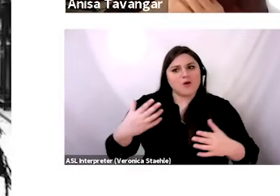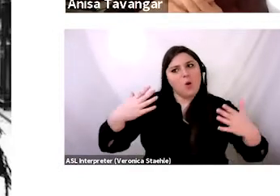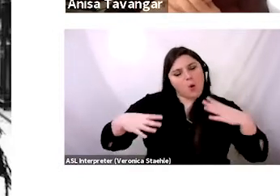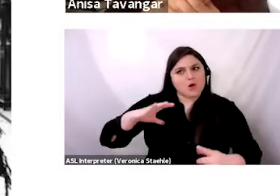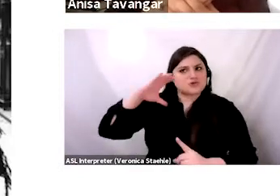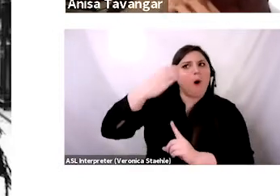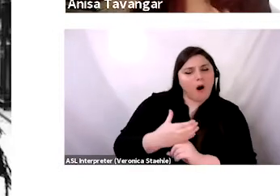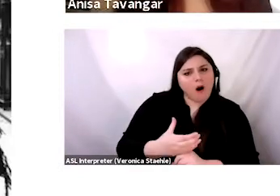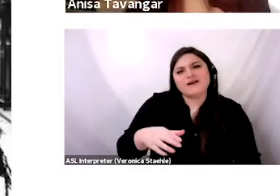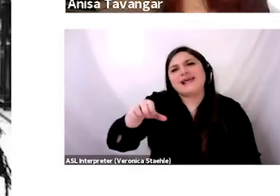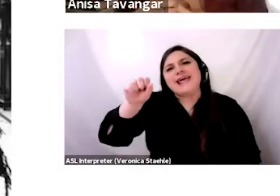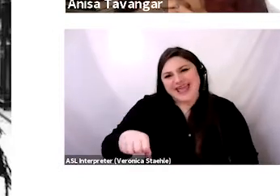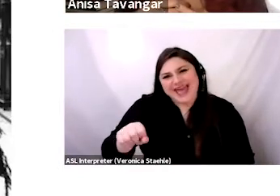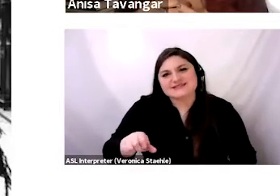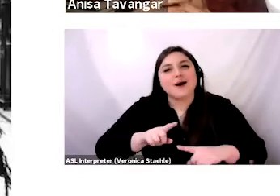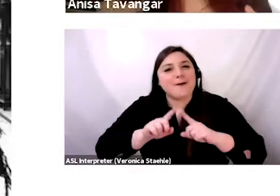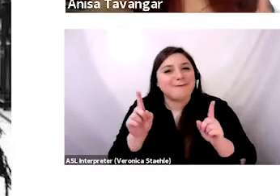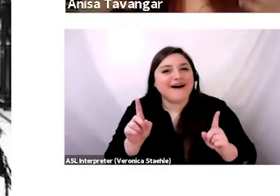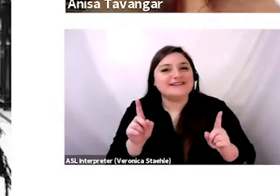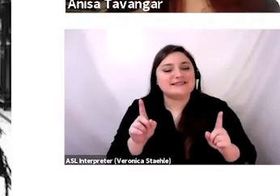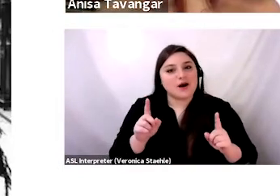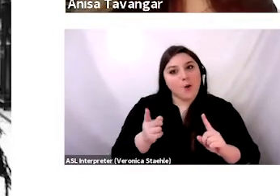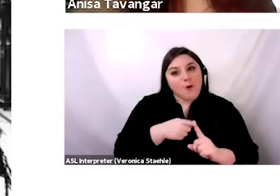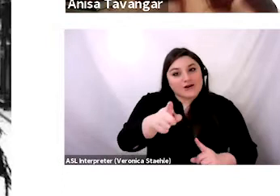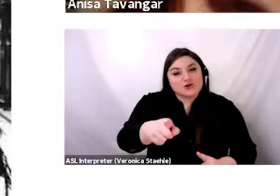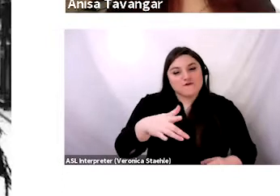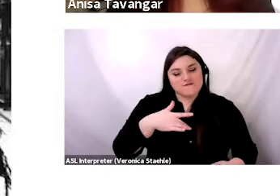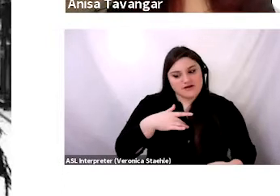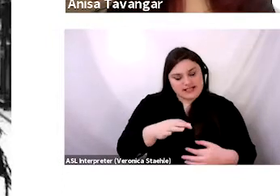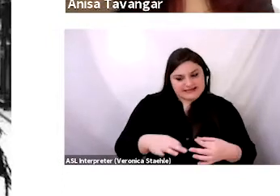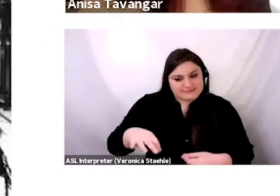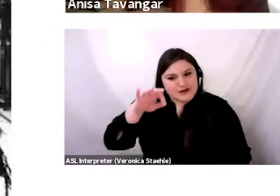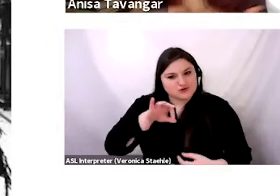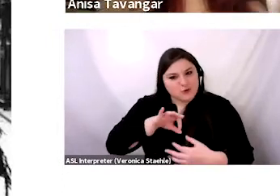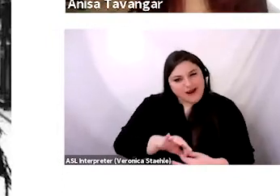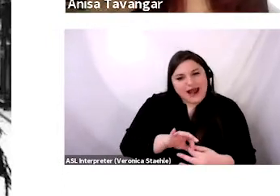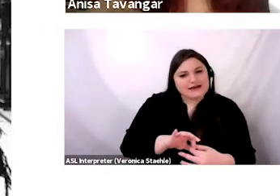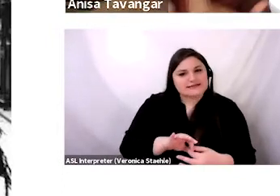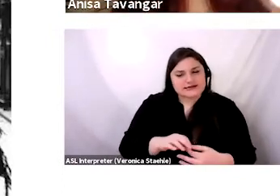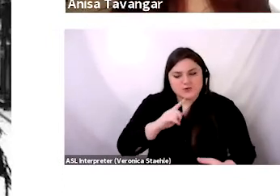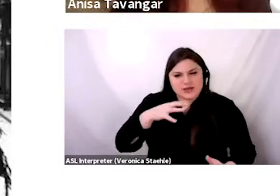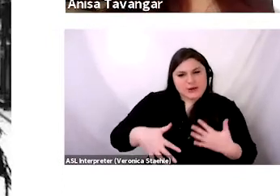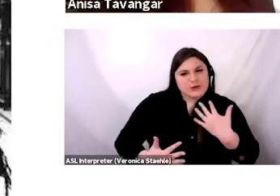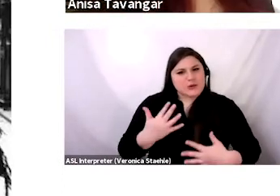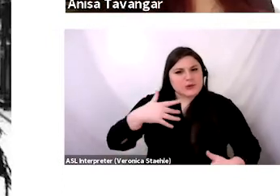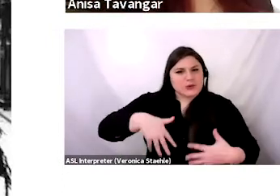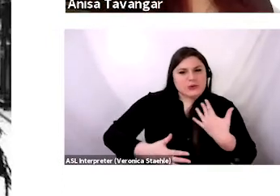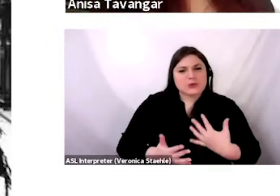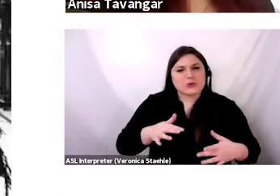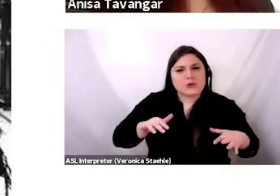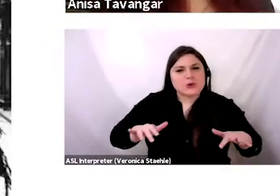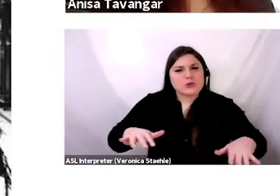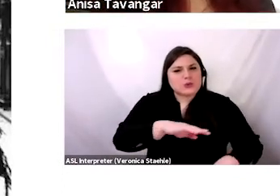this thing on or whatever, but the sort of spiritual internal impact is so much greater and so much